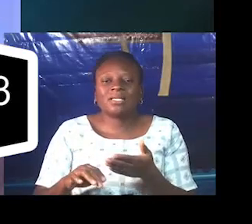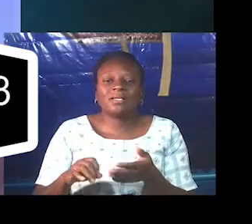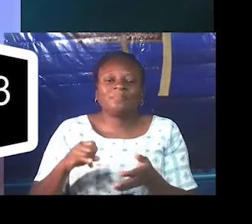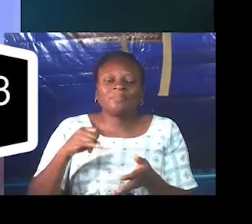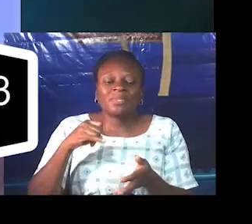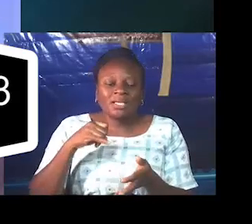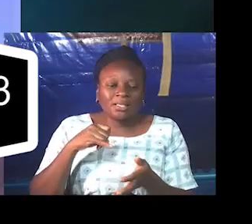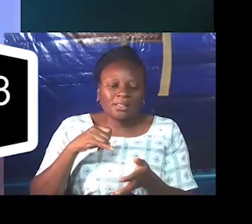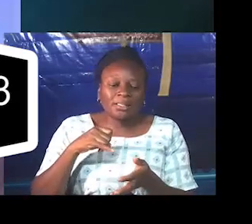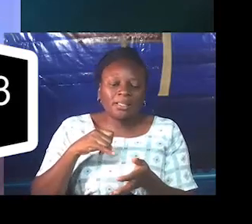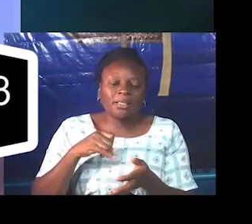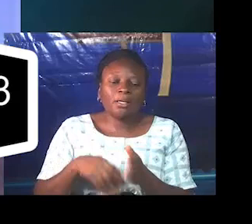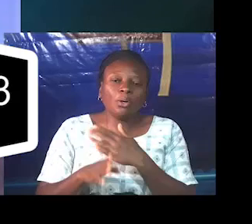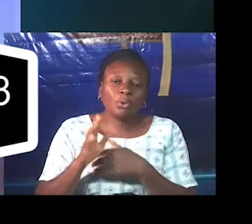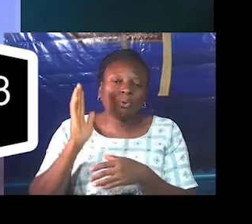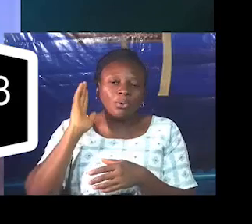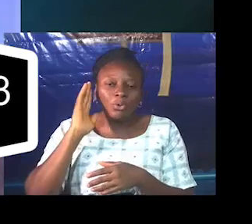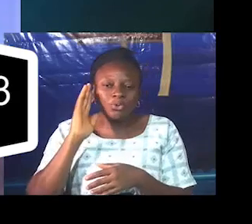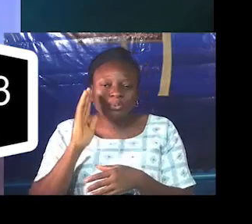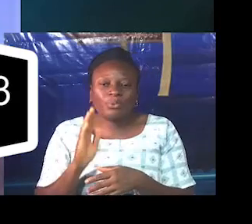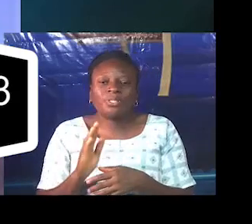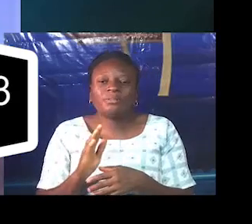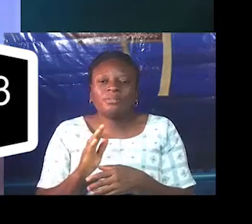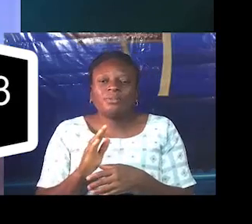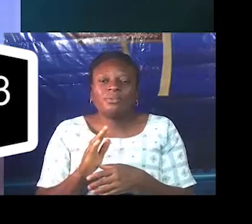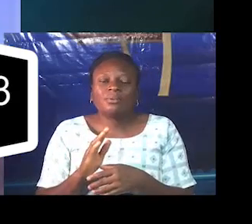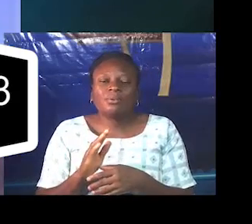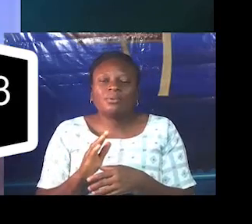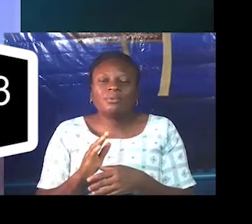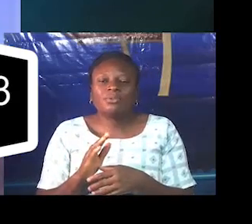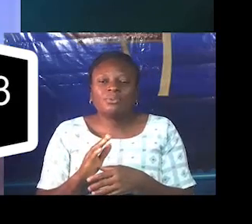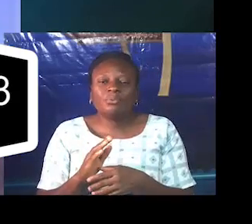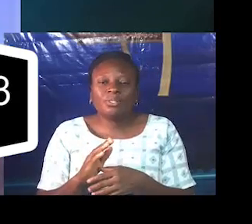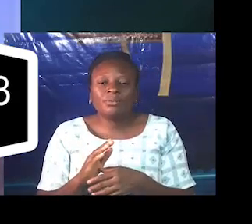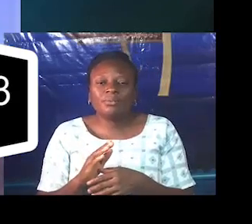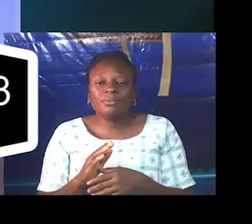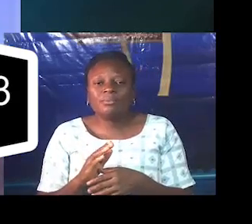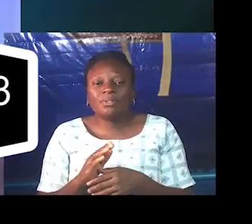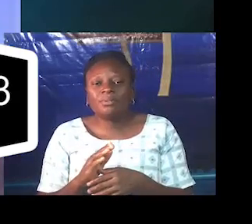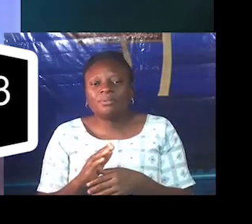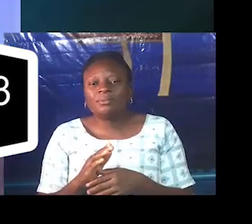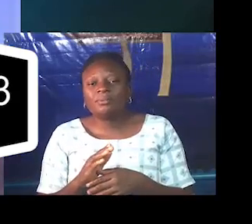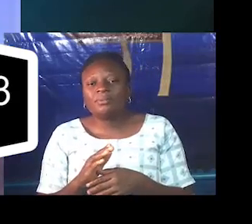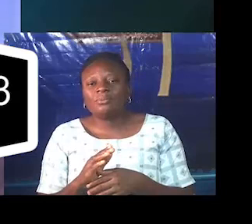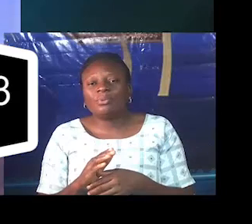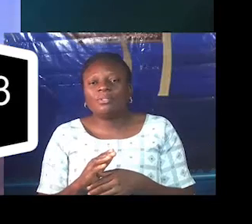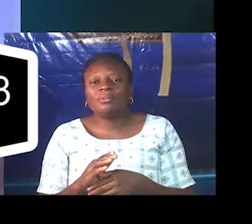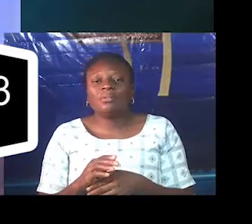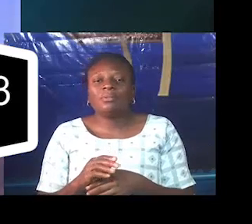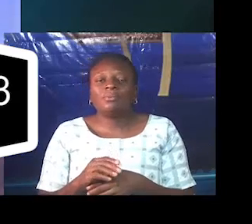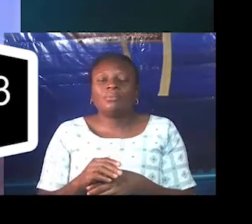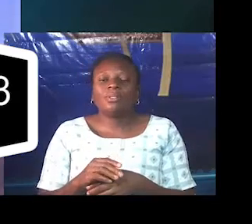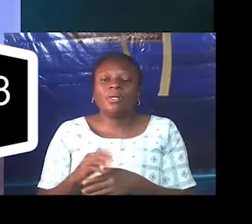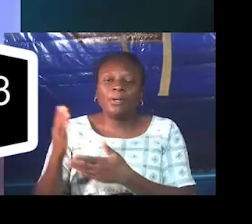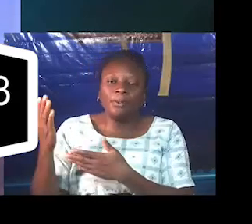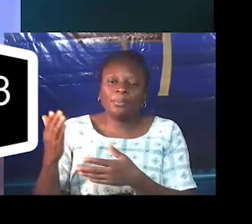simply because God is saying this is the will of God for me. That's when your relationship can start. So